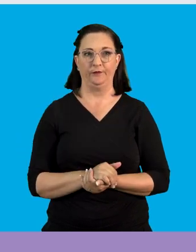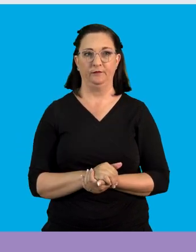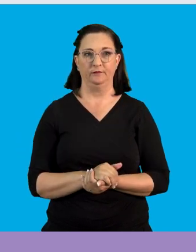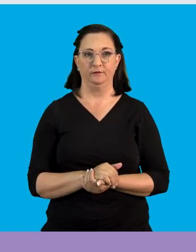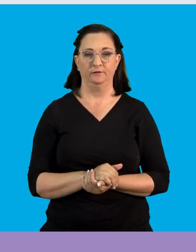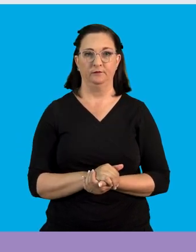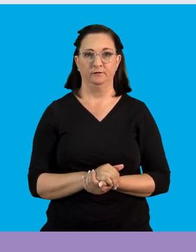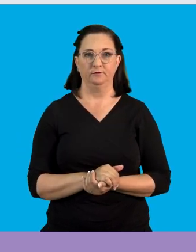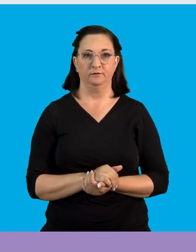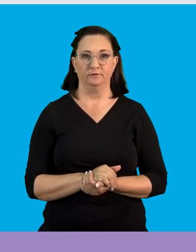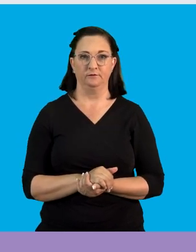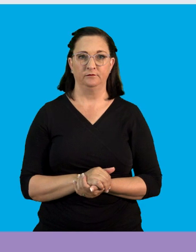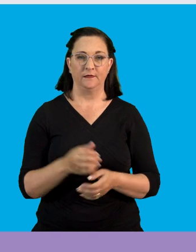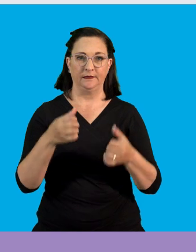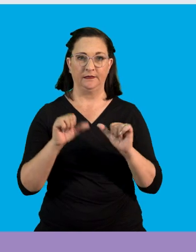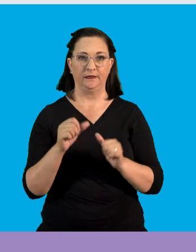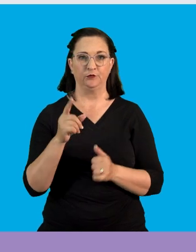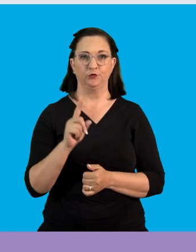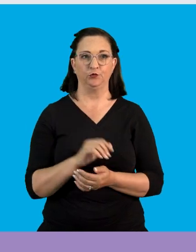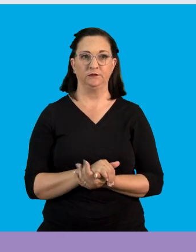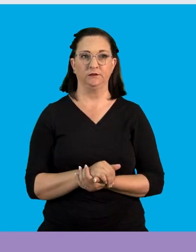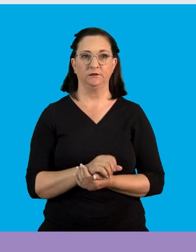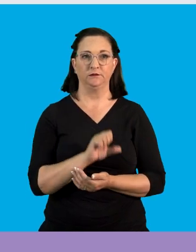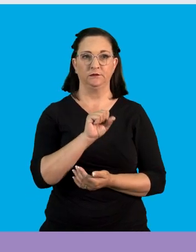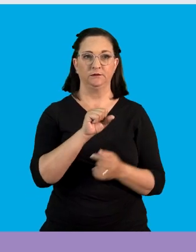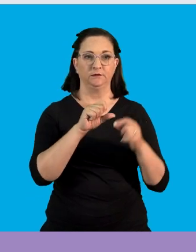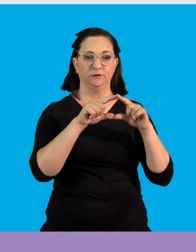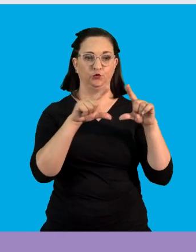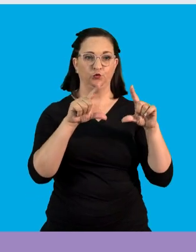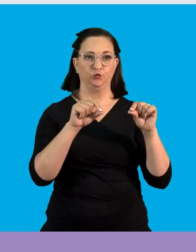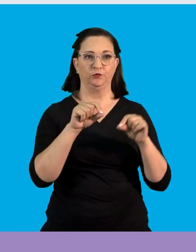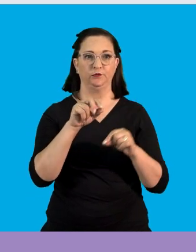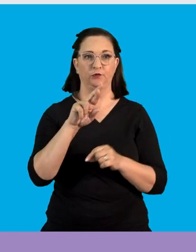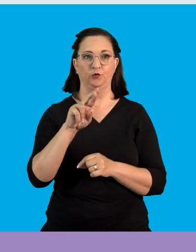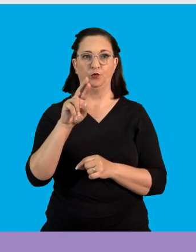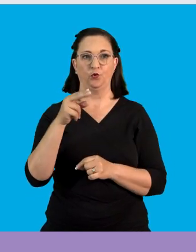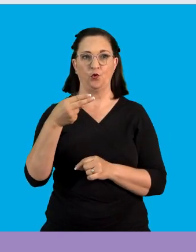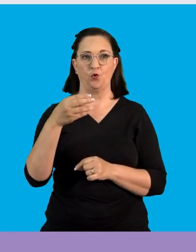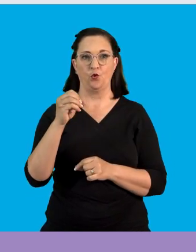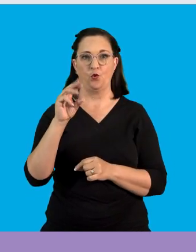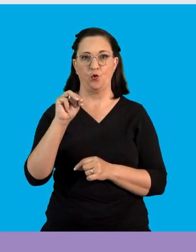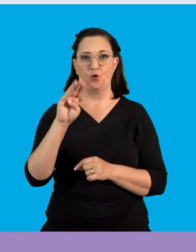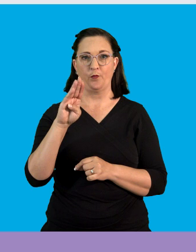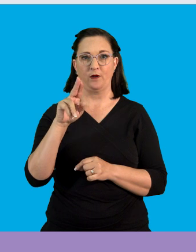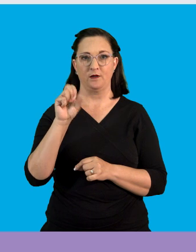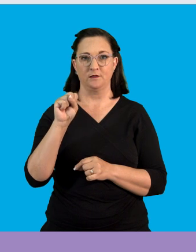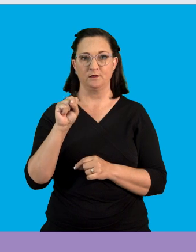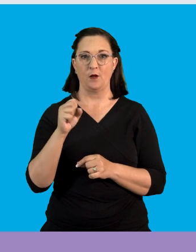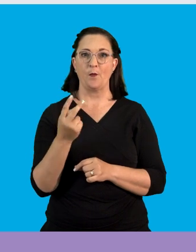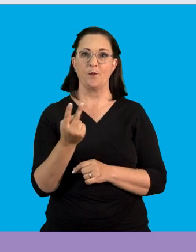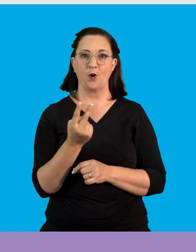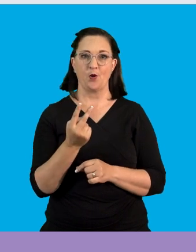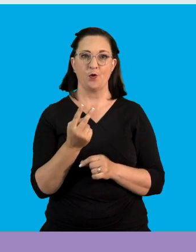as being parallel. The next one would be the square and the rhombus. Both pairs of